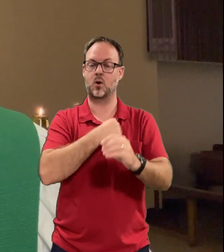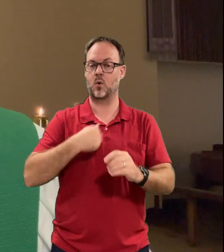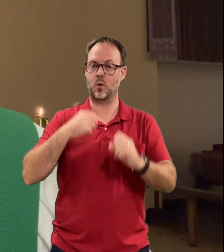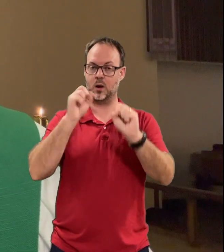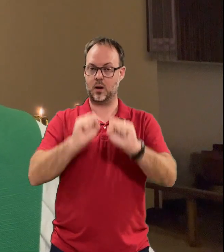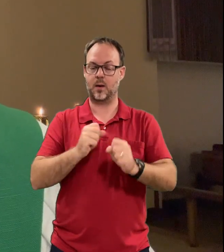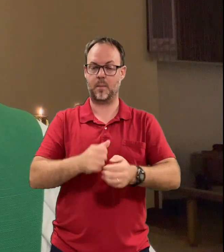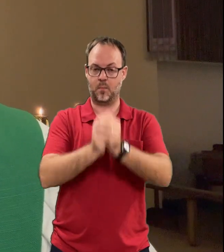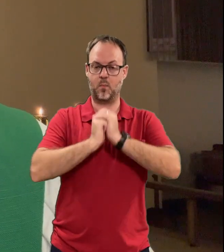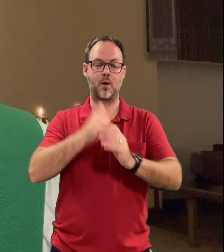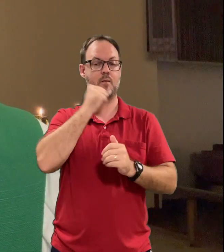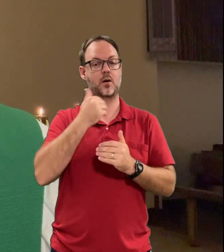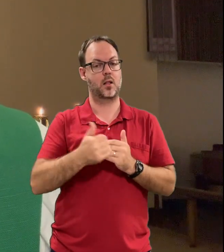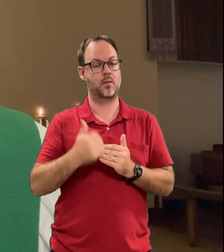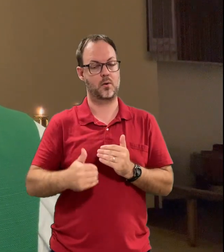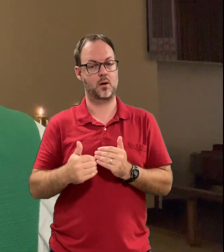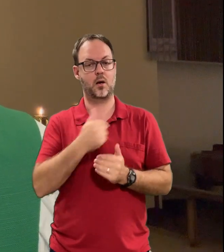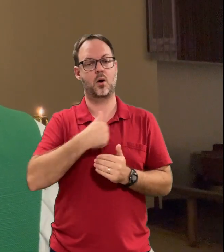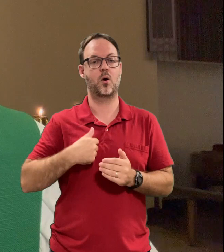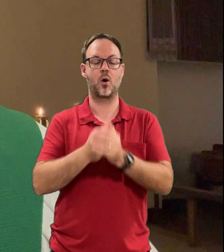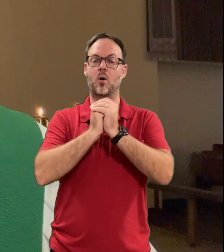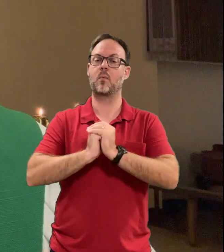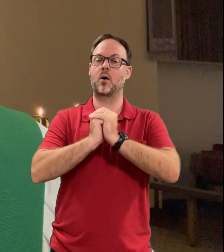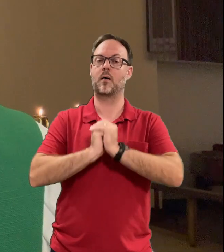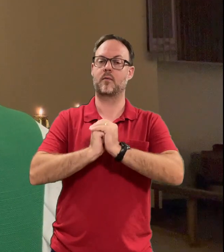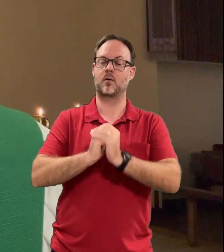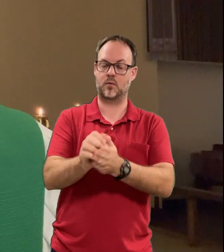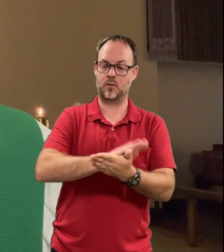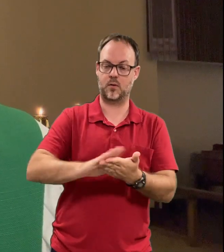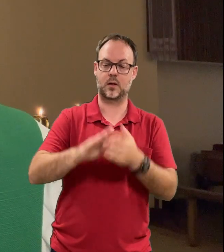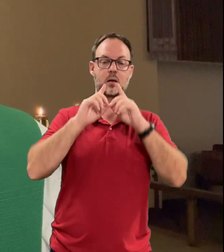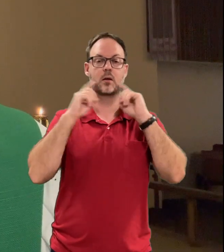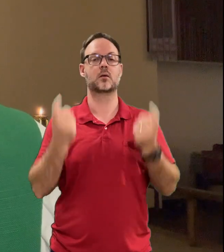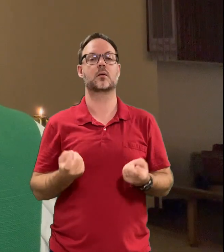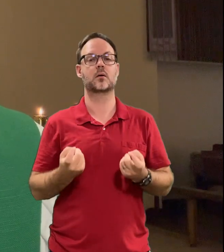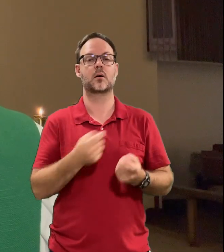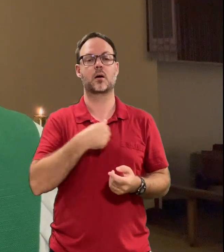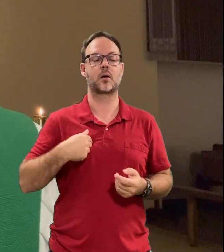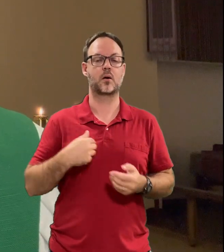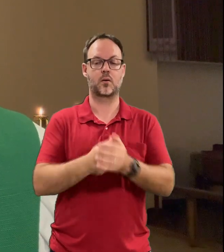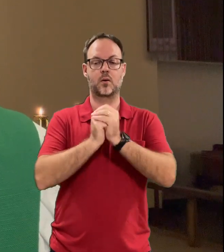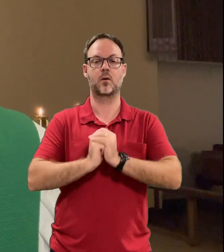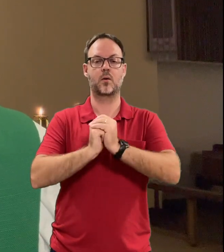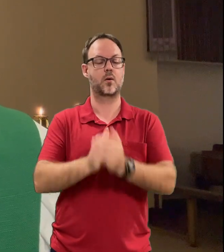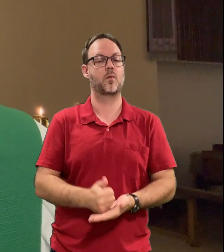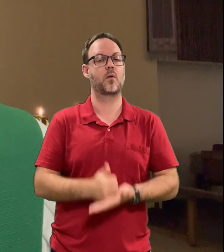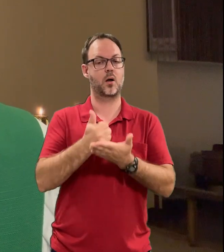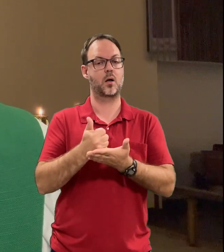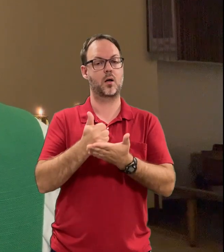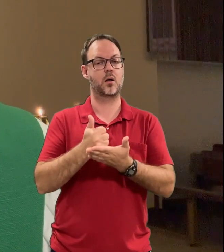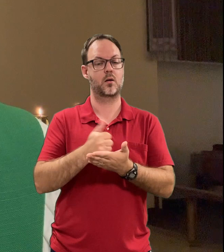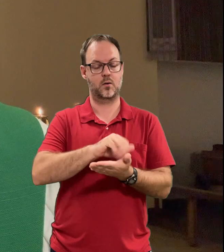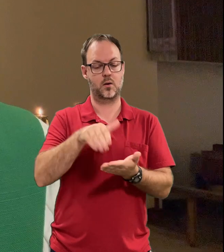that we pray for daily bread, that we pray for the forgiveness of sins, that we pray for